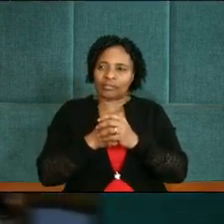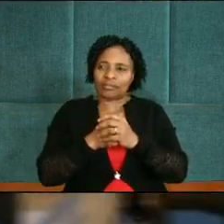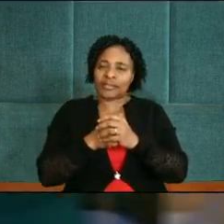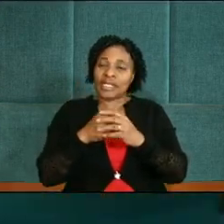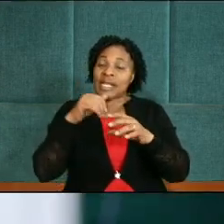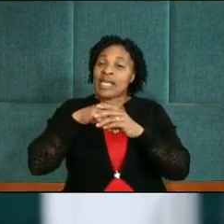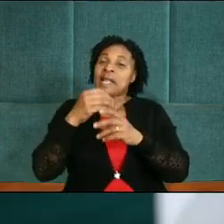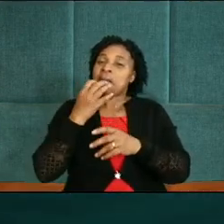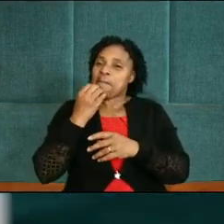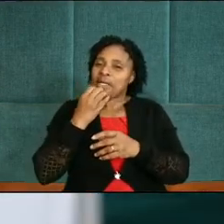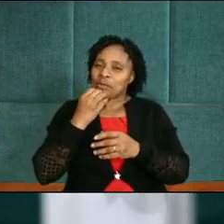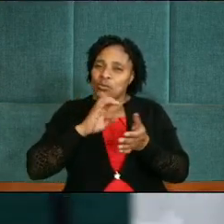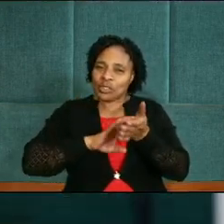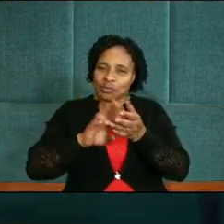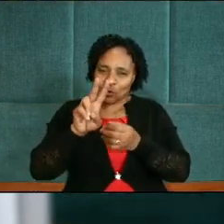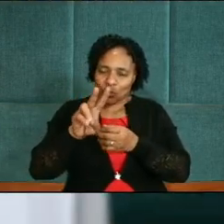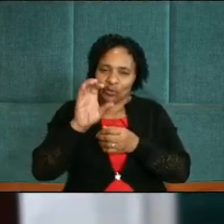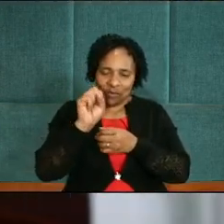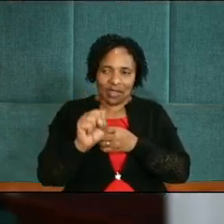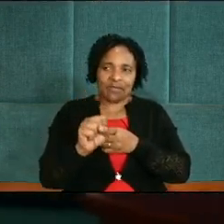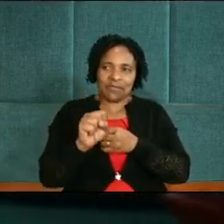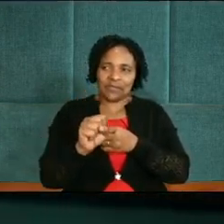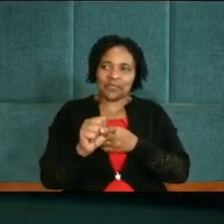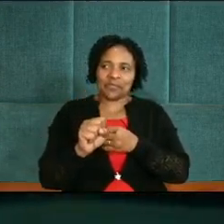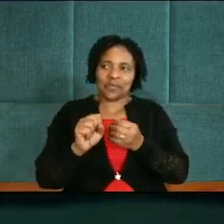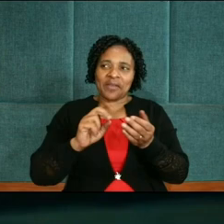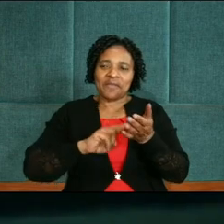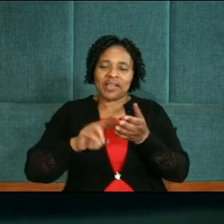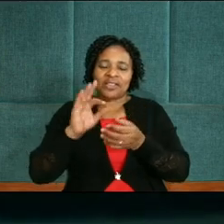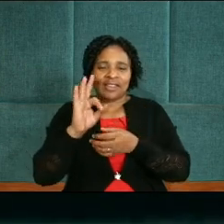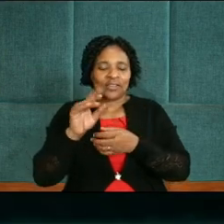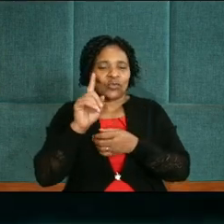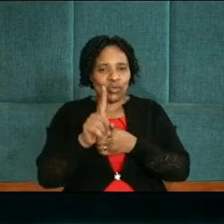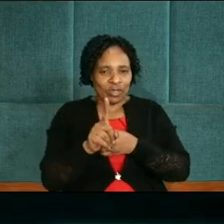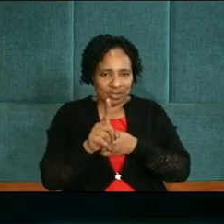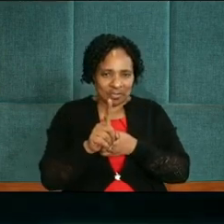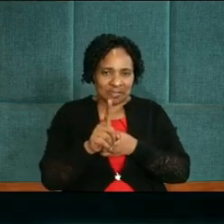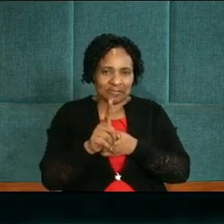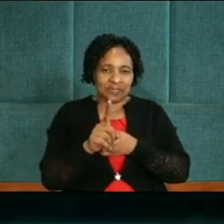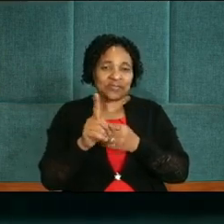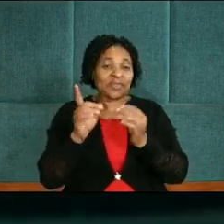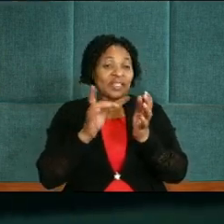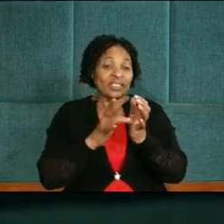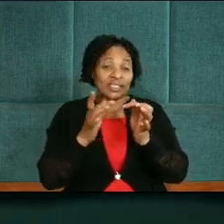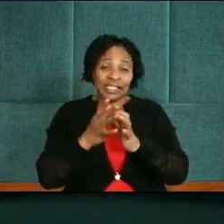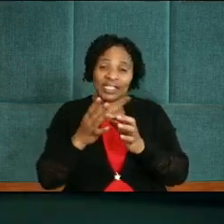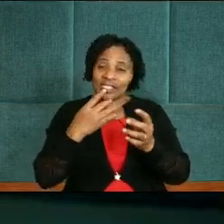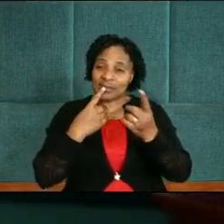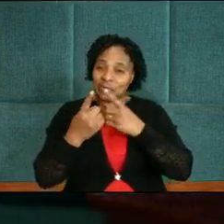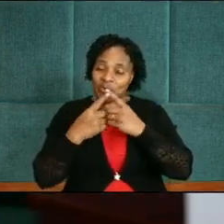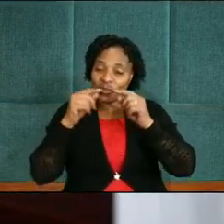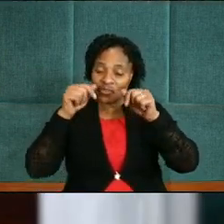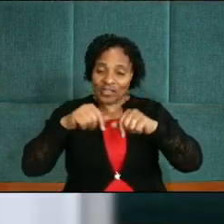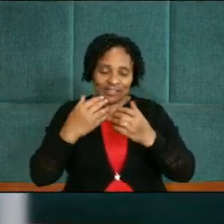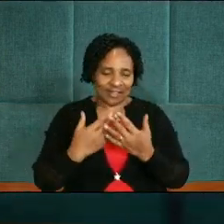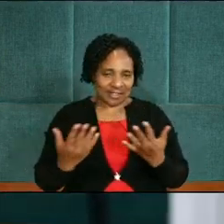In Matthew 25, verse 31, Jesus spoke this